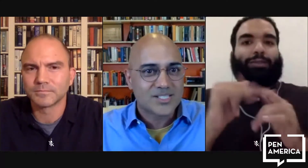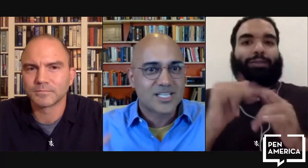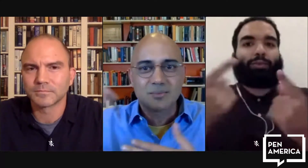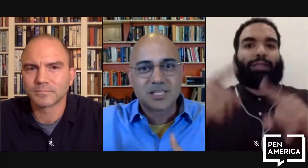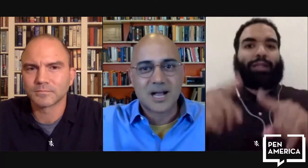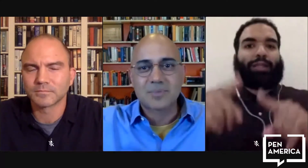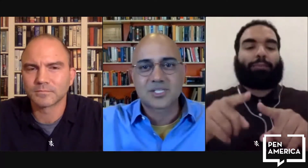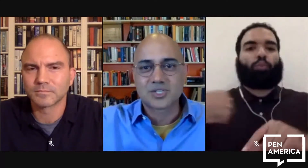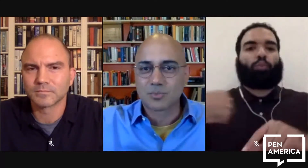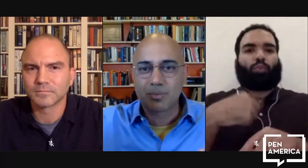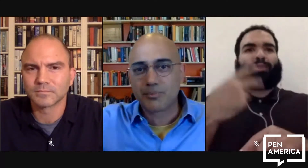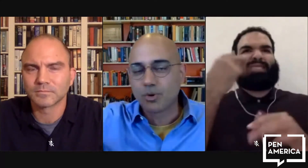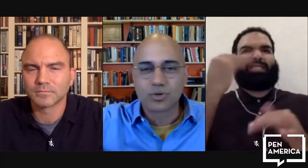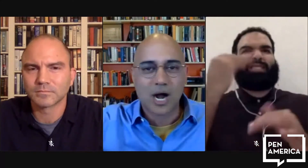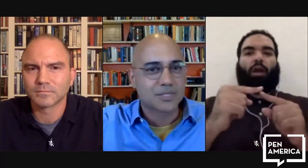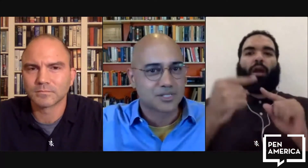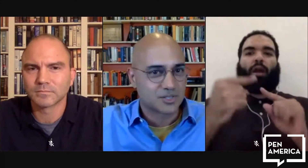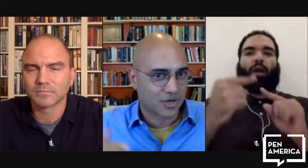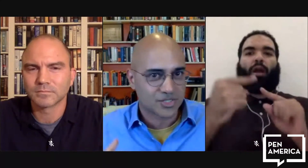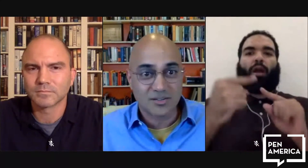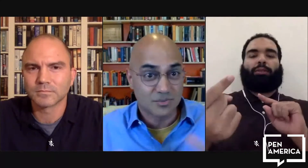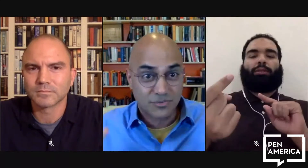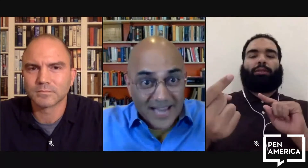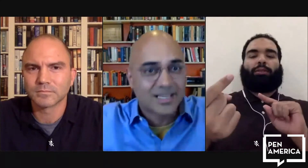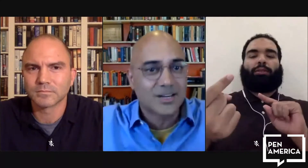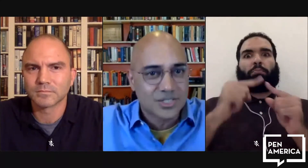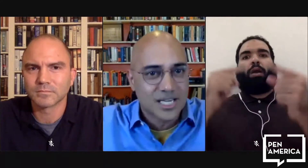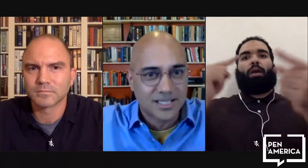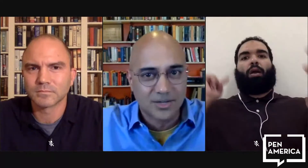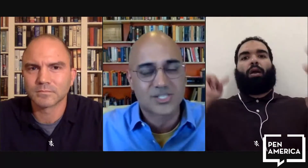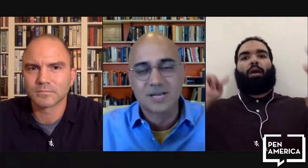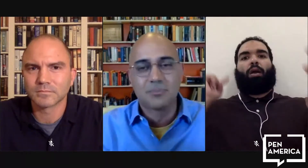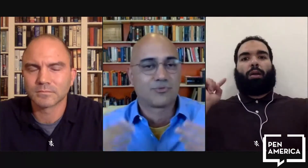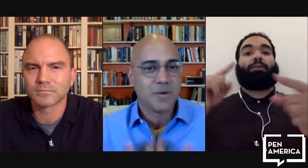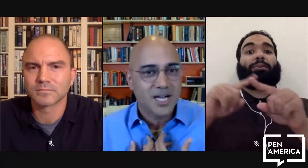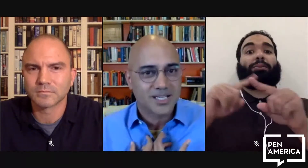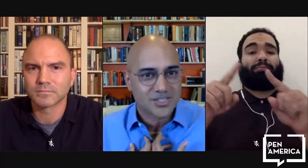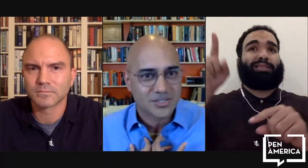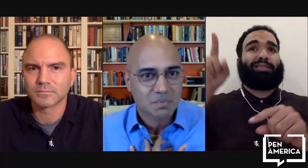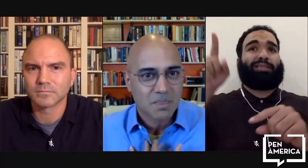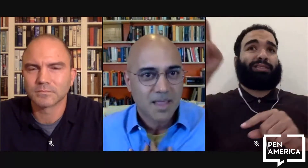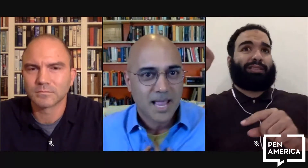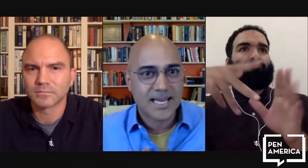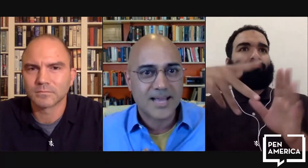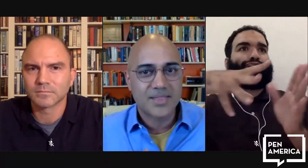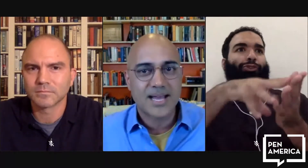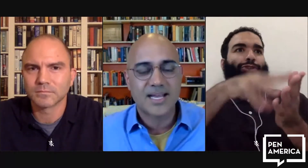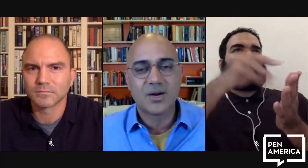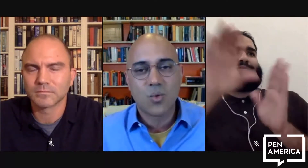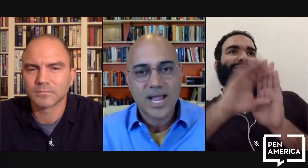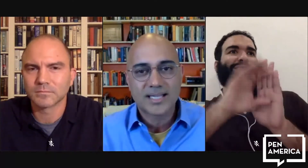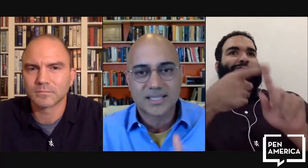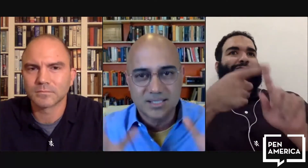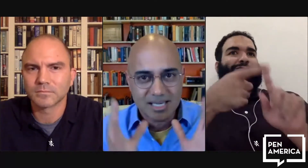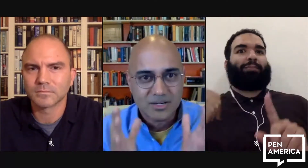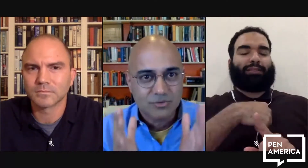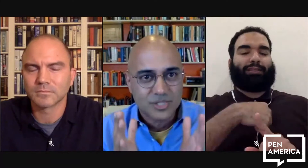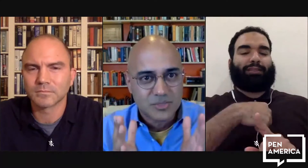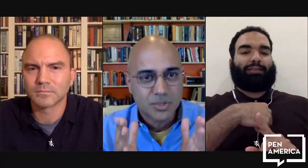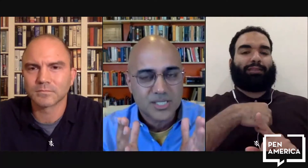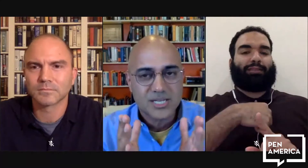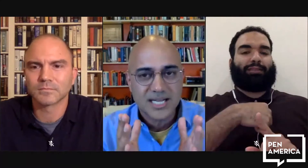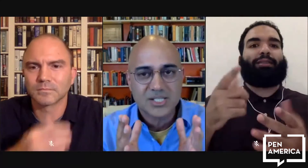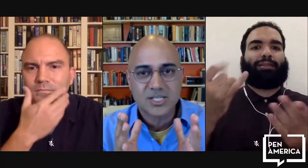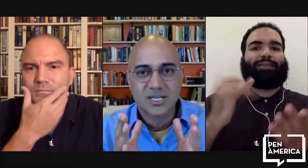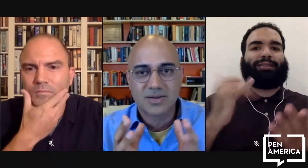We see them as opposites or polar opposites of ourselves. In fact, they're taking their example from us. And that, in a way, at the center of